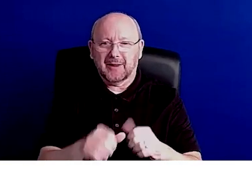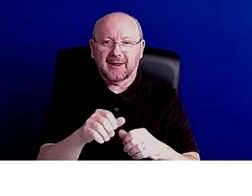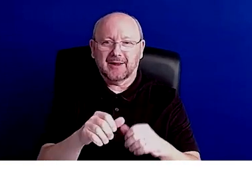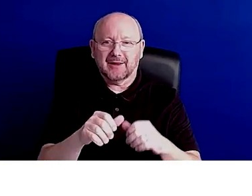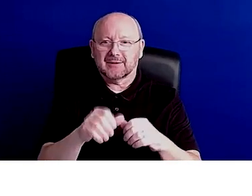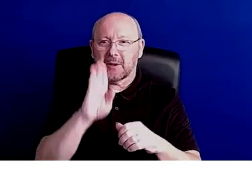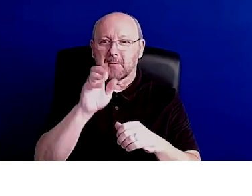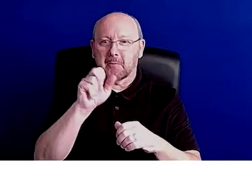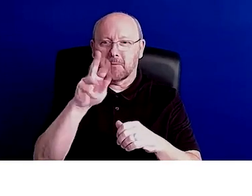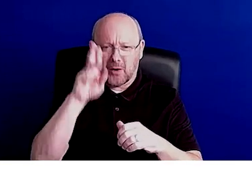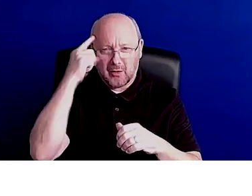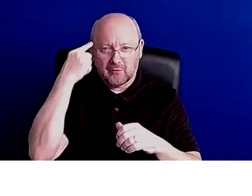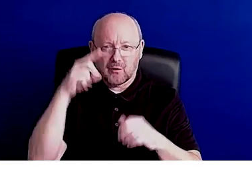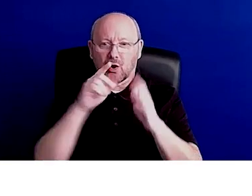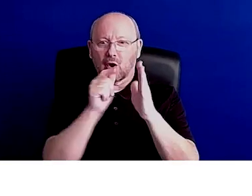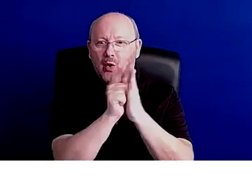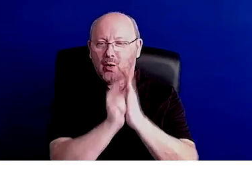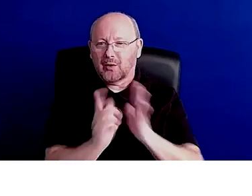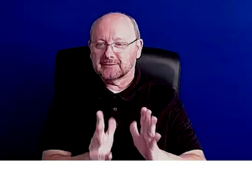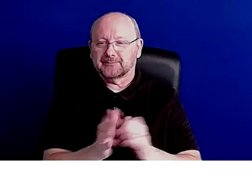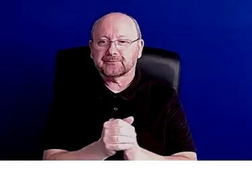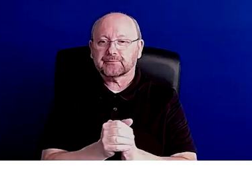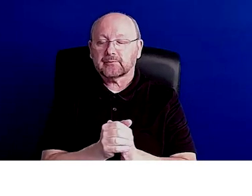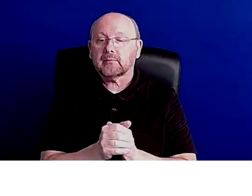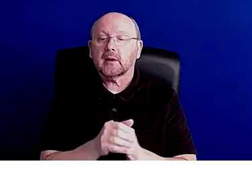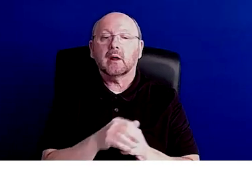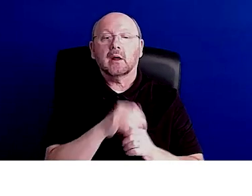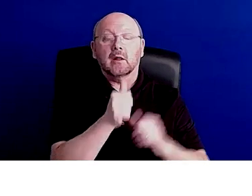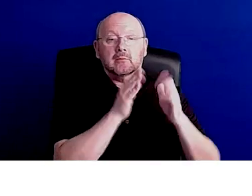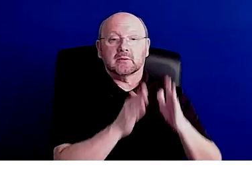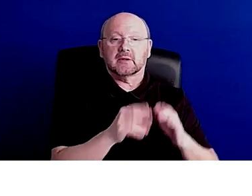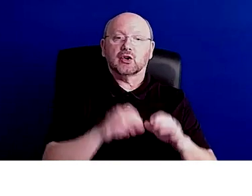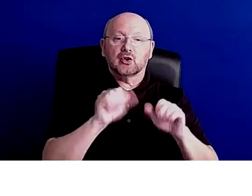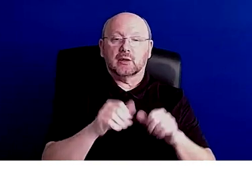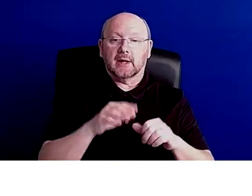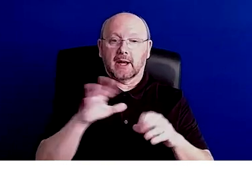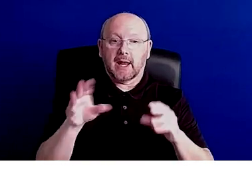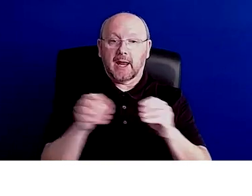You can feed a limited amount of information on the base model. Base model is still very good.